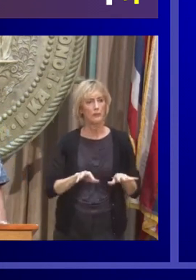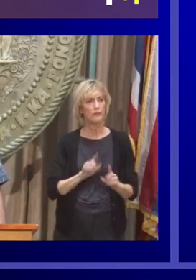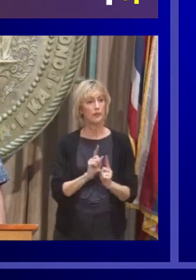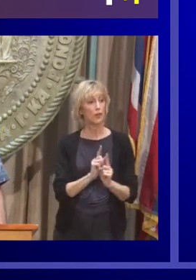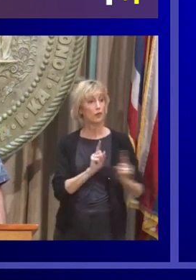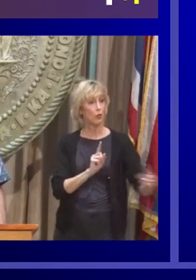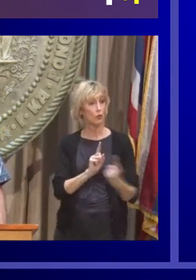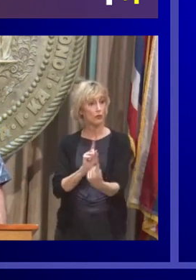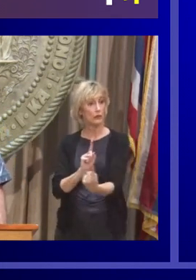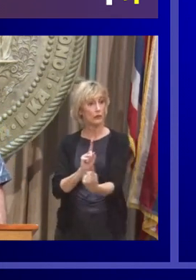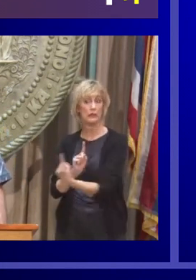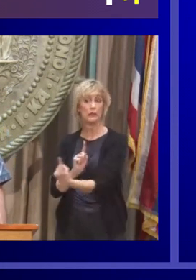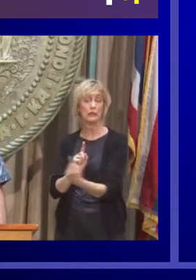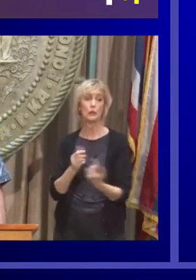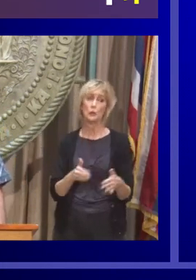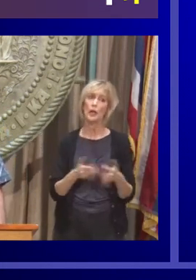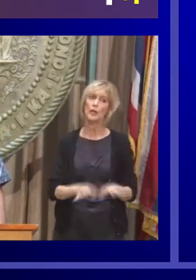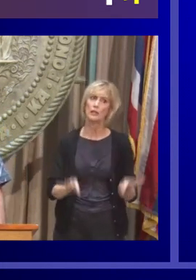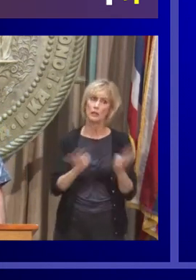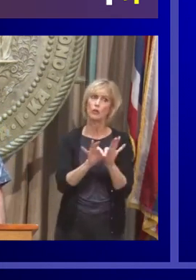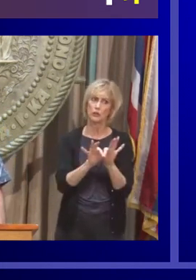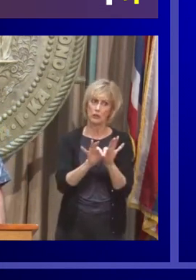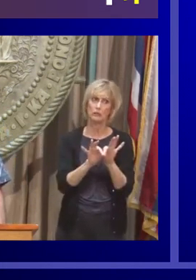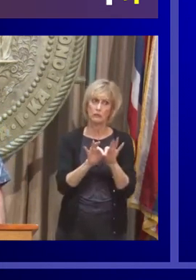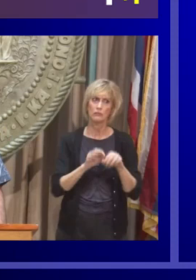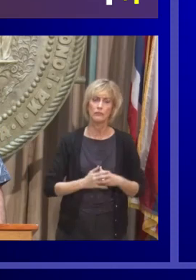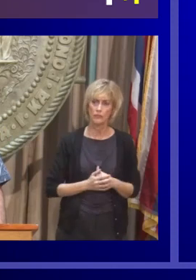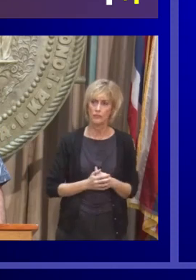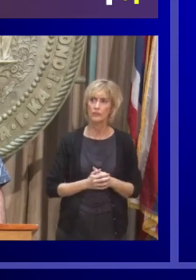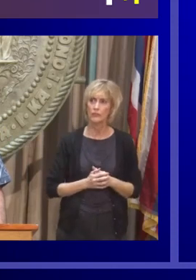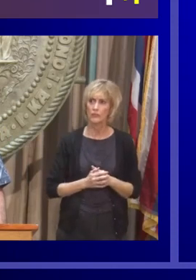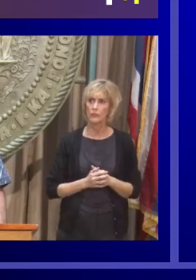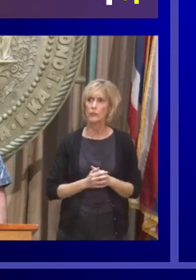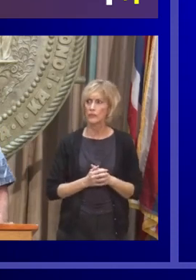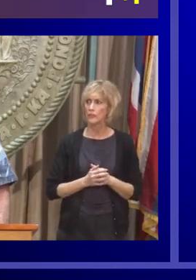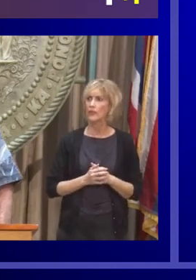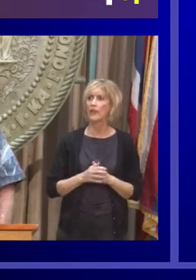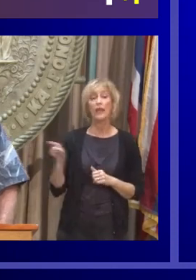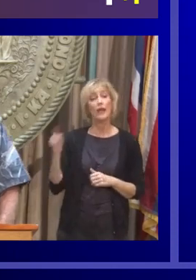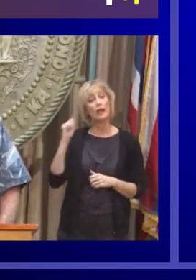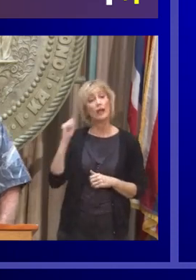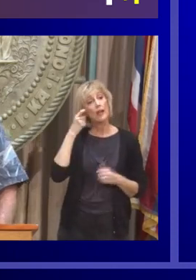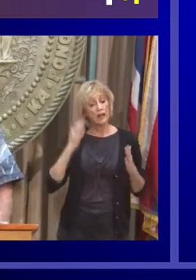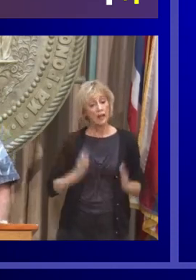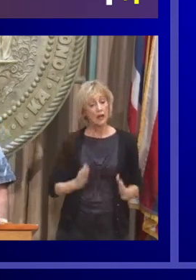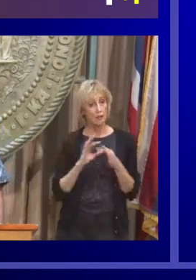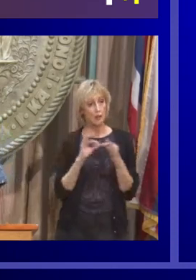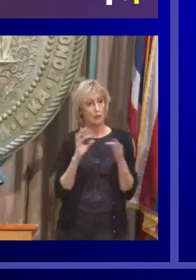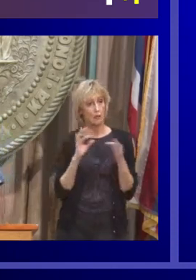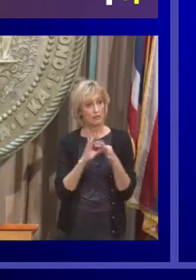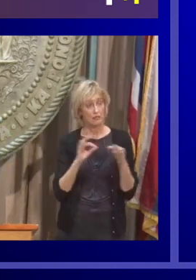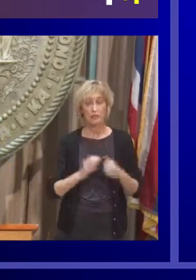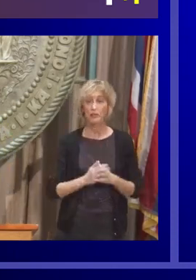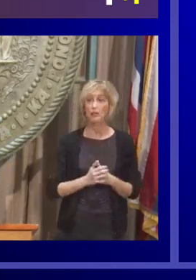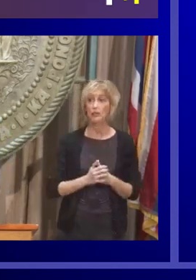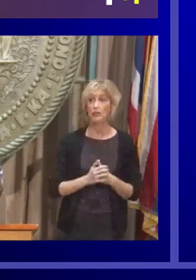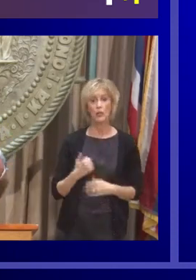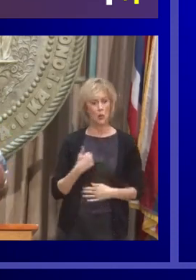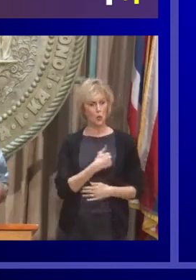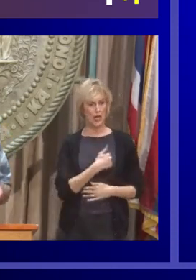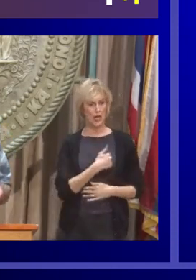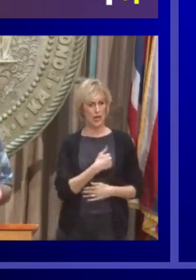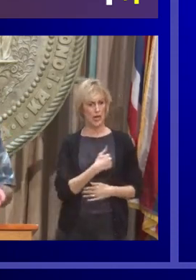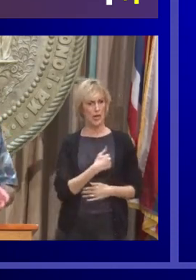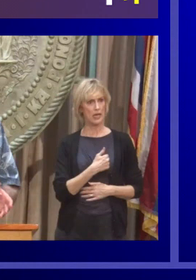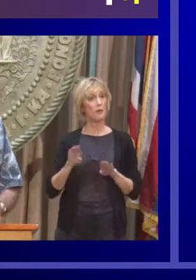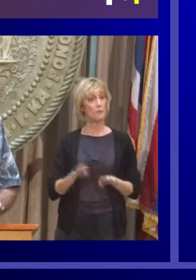distancing is critical and important to continue this time. As the governor has mentioned many times, we should behave as though we